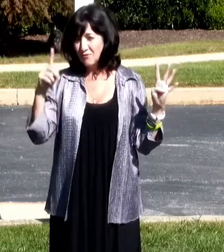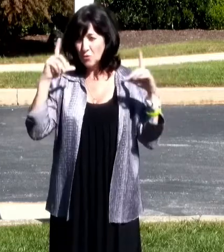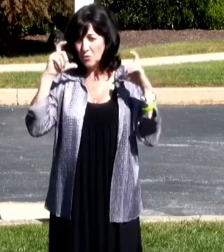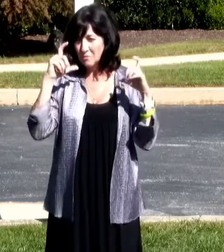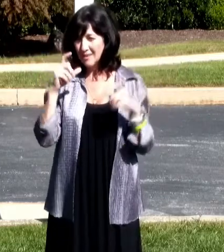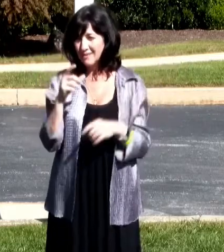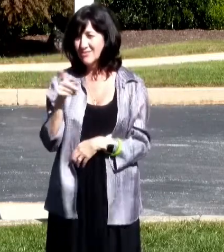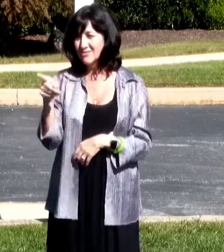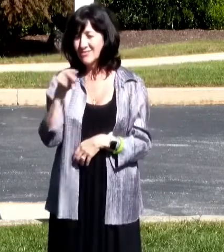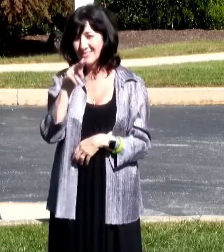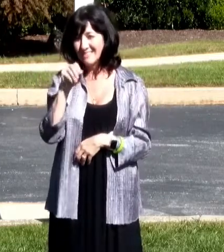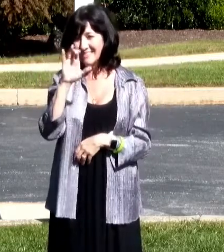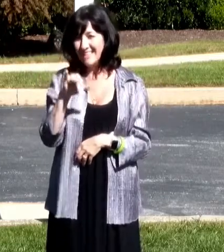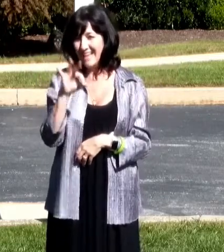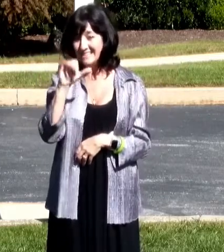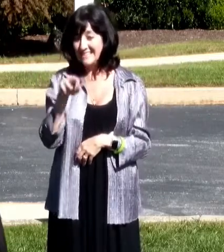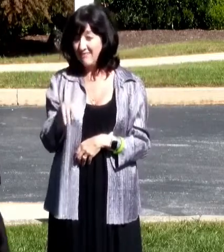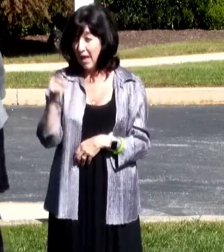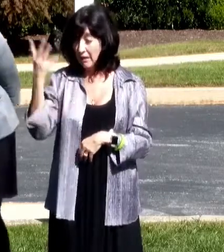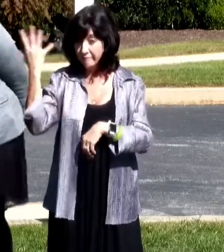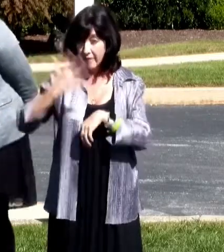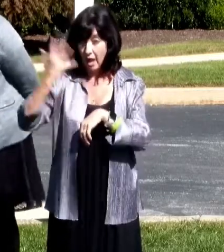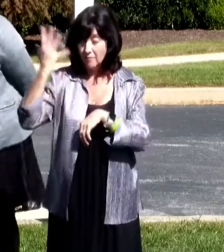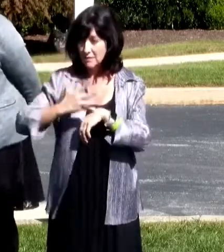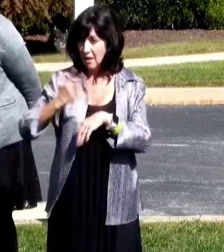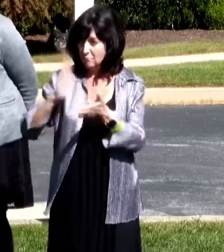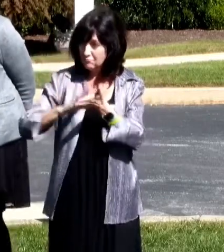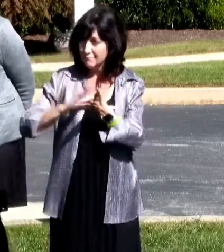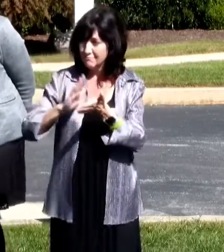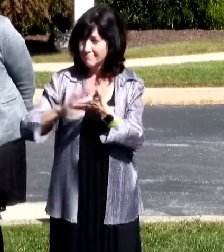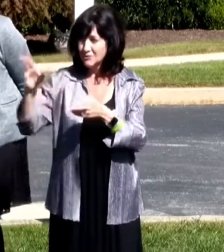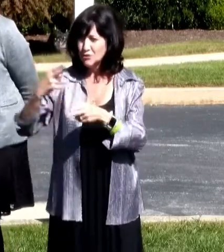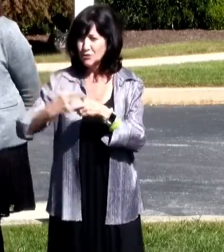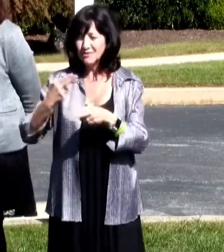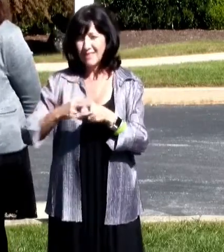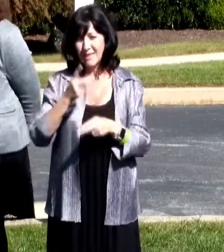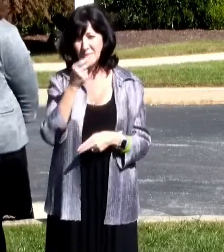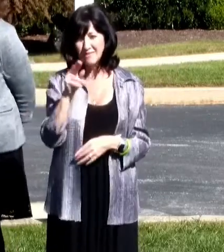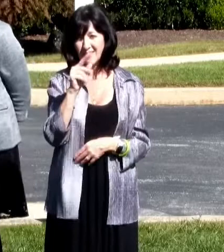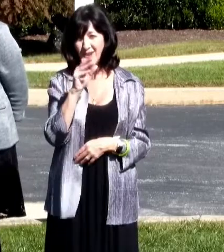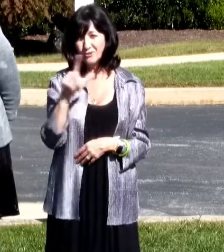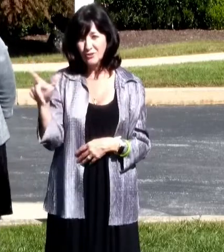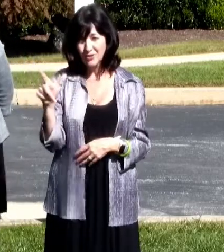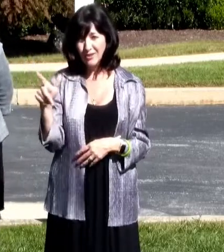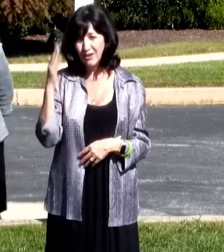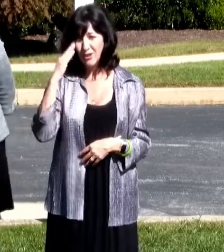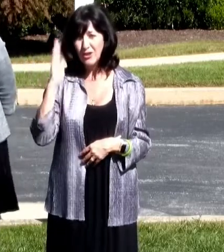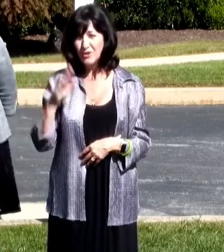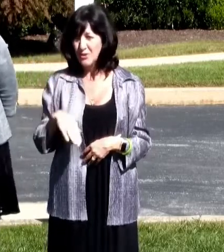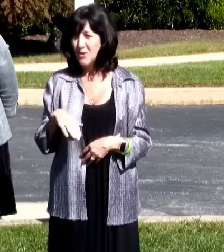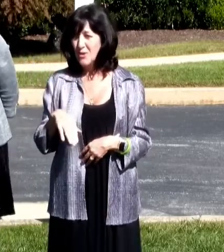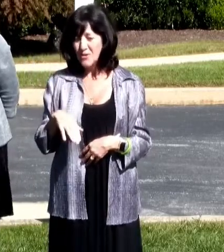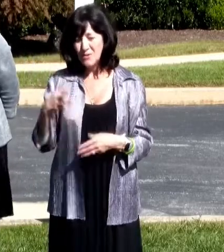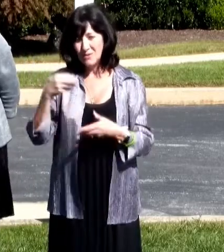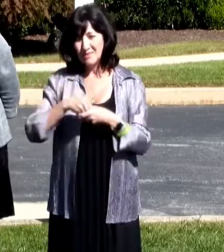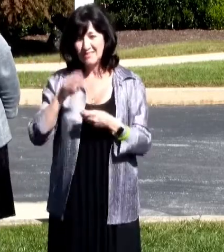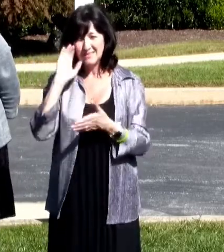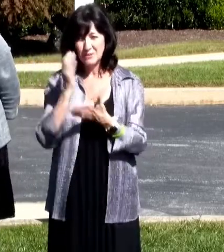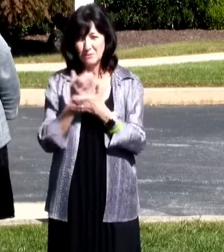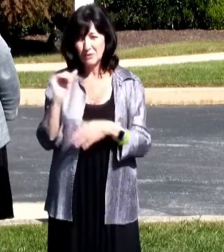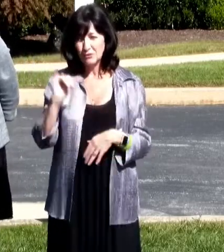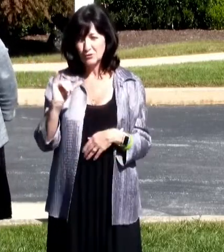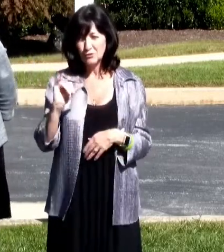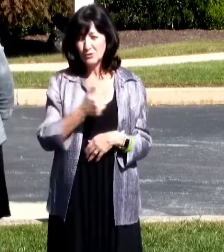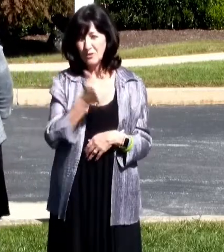get recognized 5 times and not be part of the. Dr. Gill, I know, has got to be in. All the other